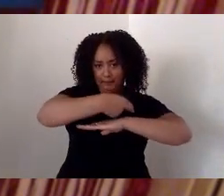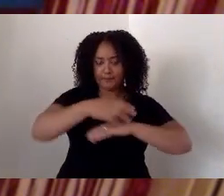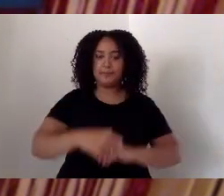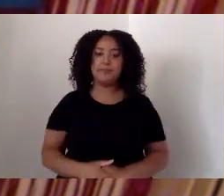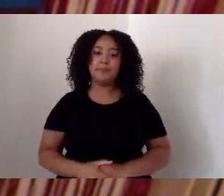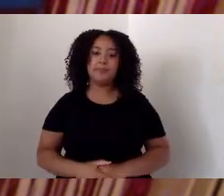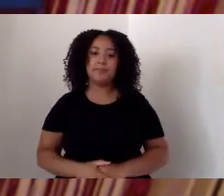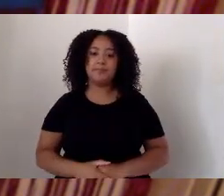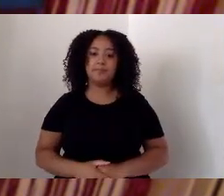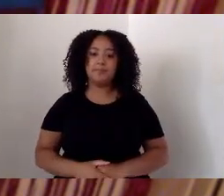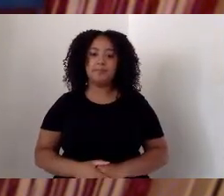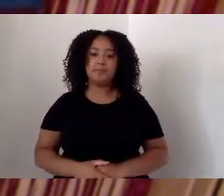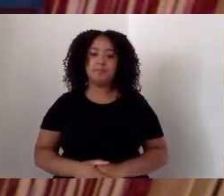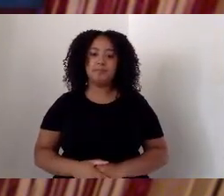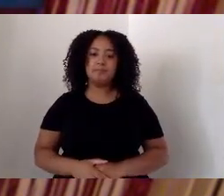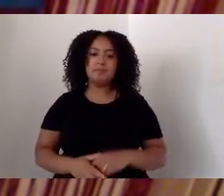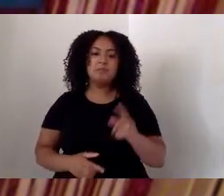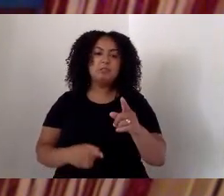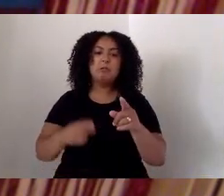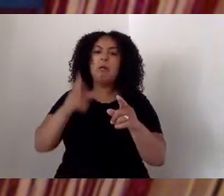just a really simple heart.